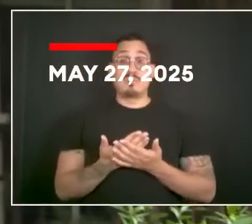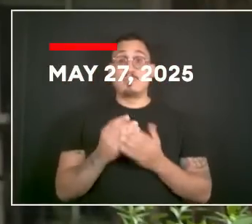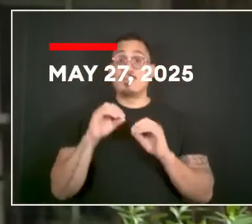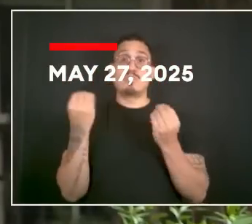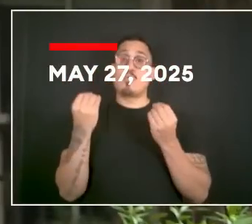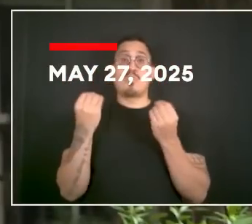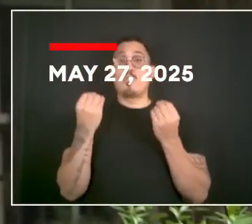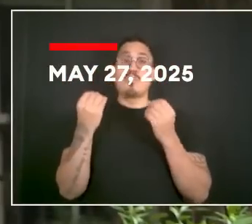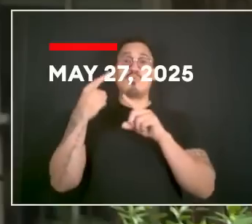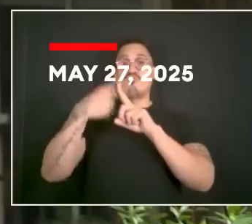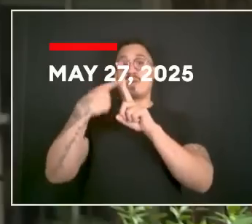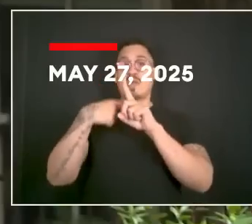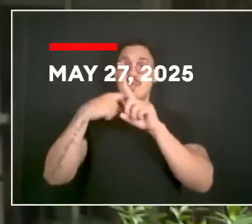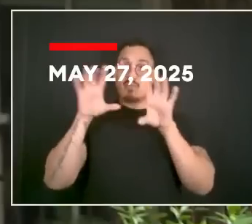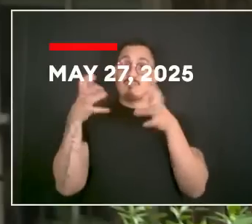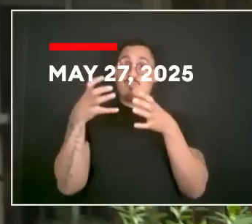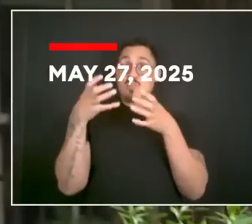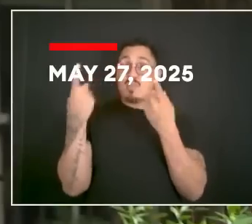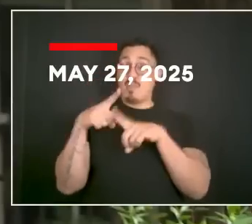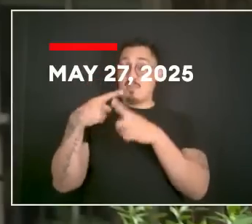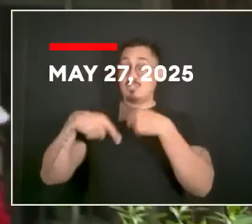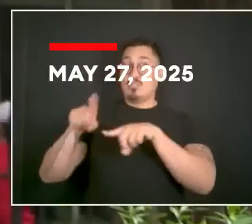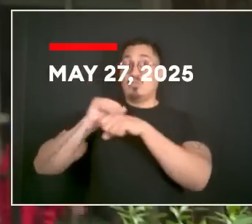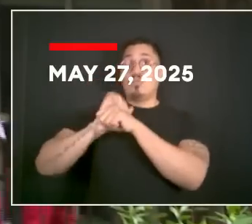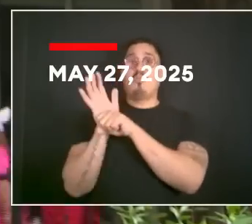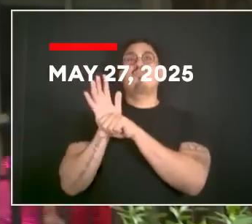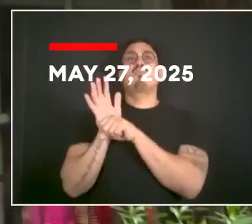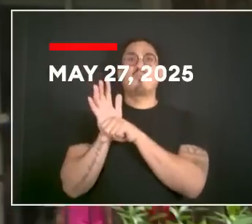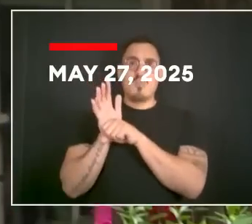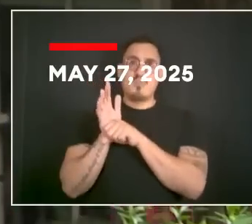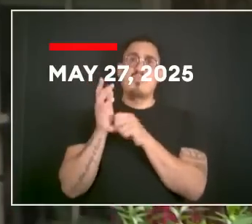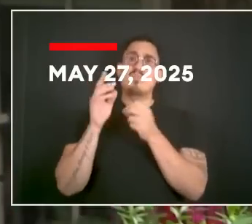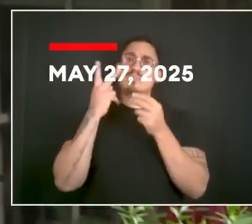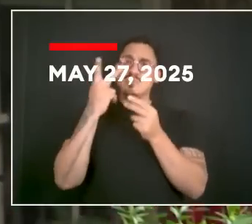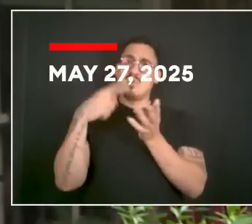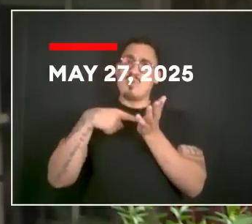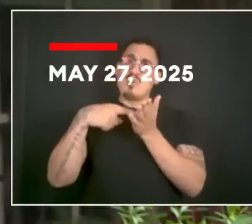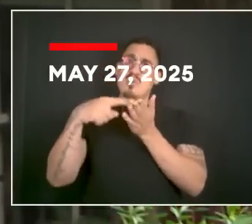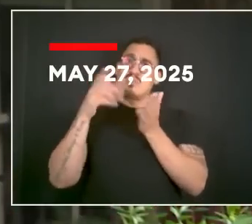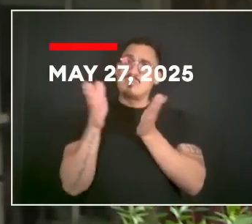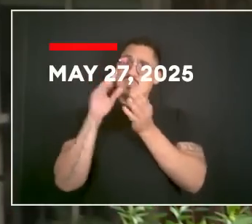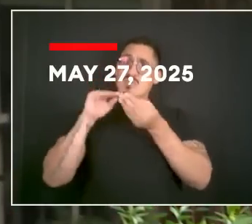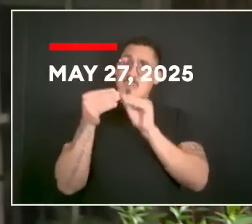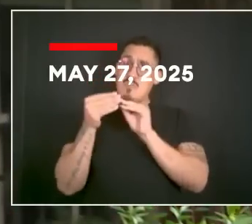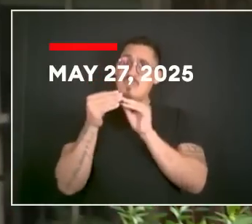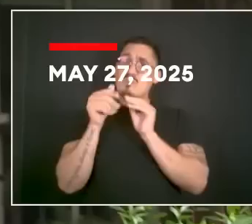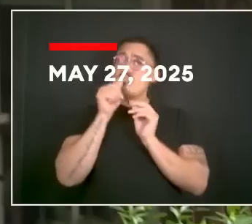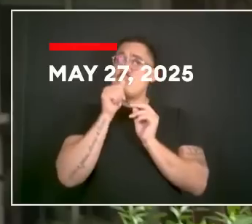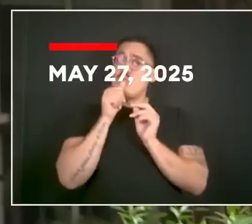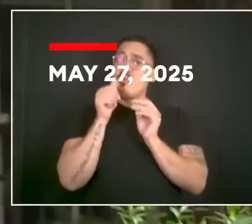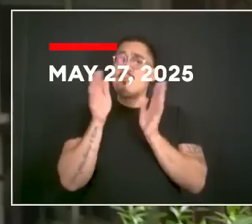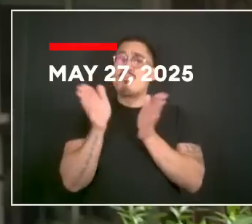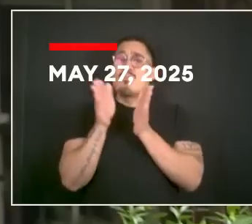over COVID. If you see the number of small property owners who have a 10-unit building and 4 of